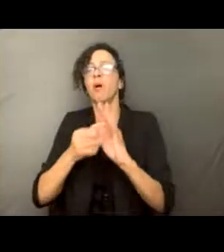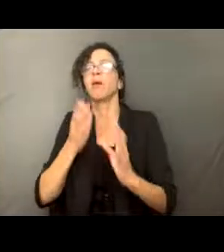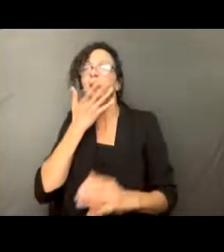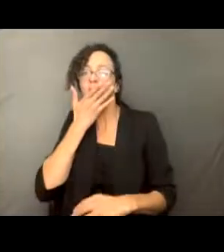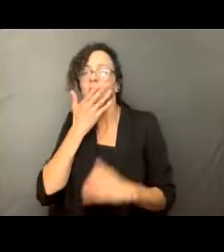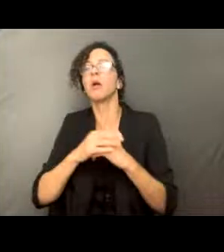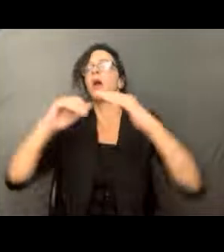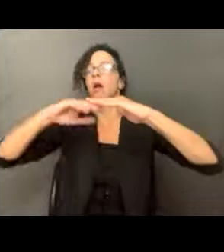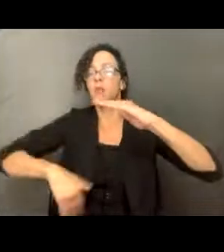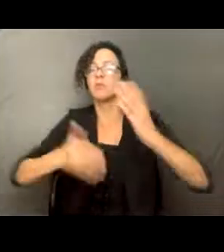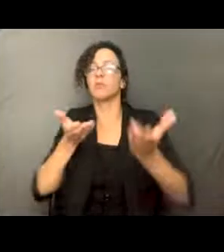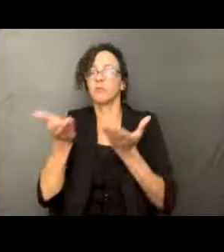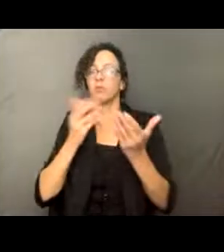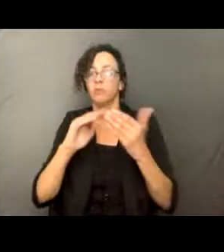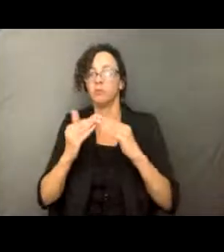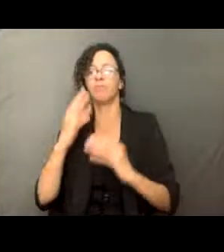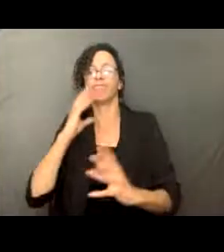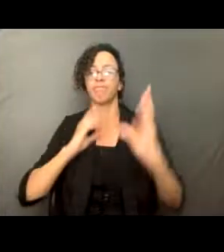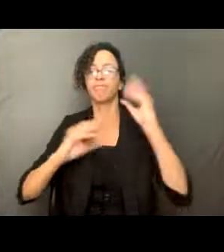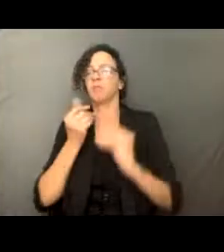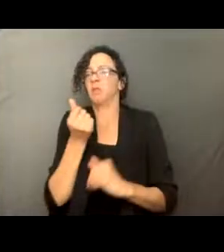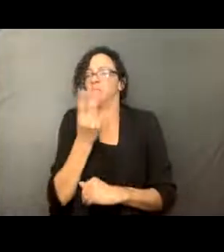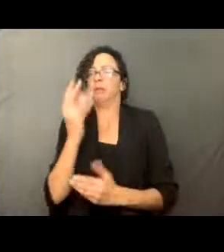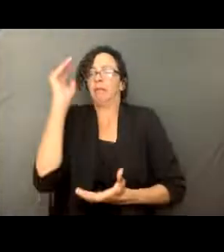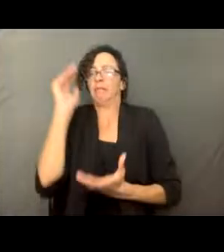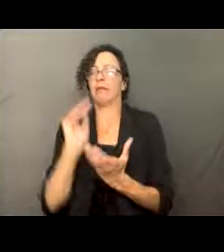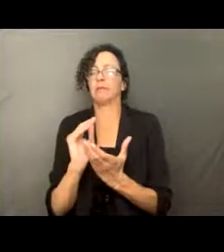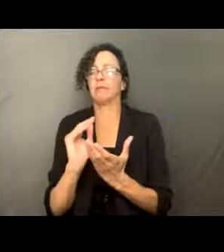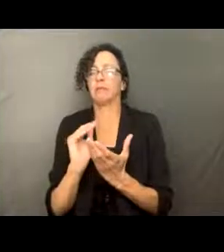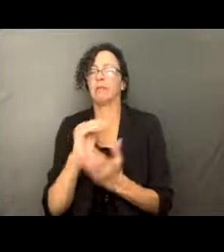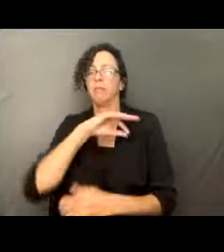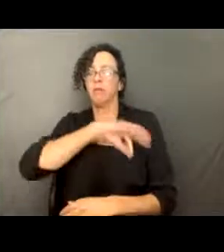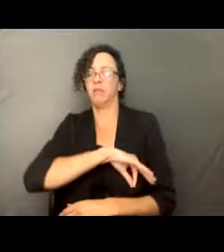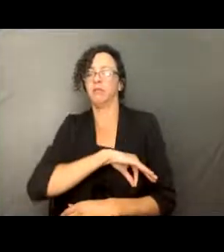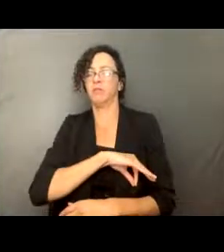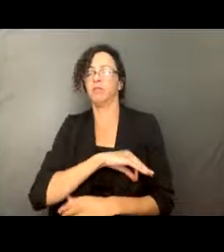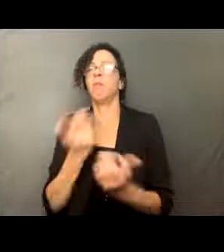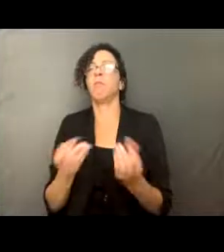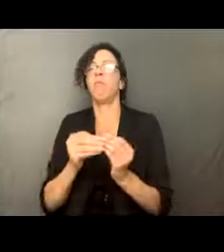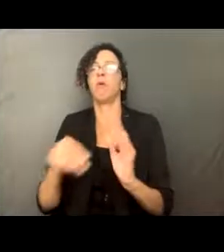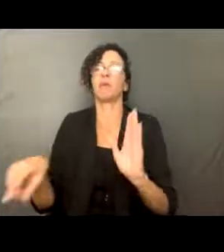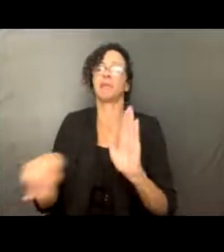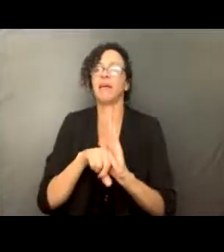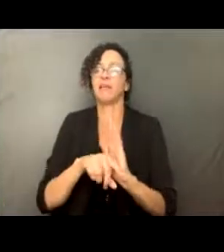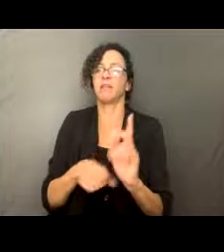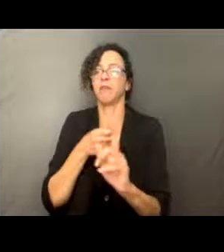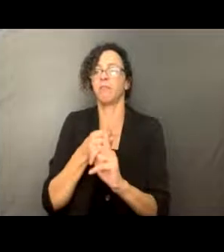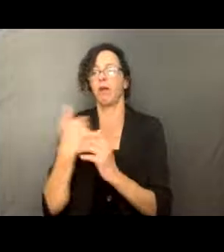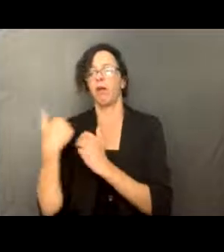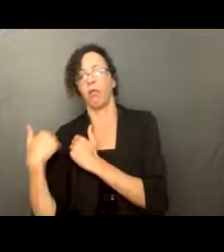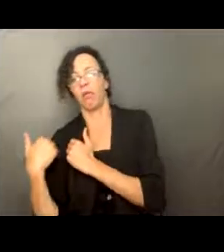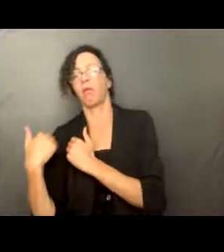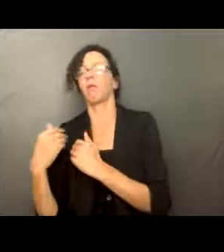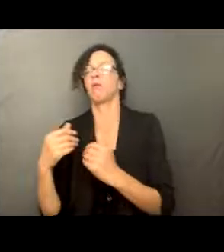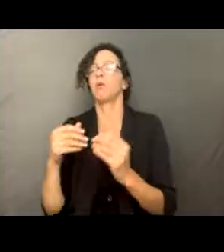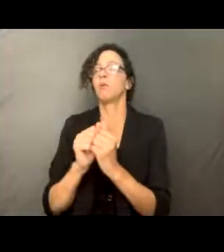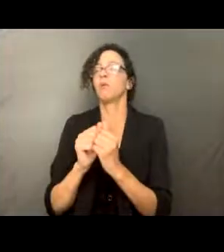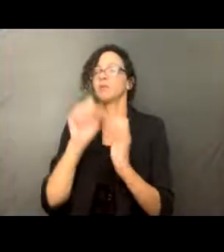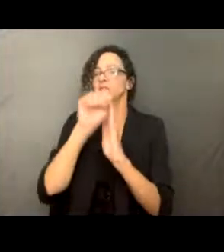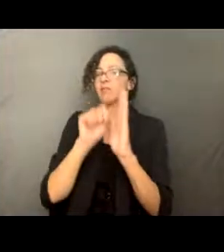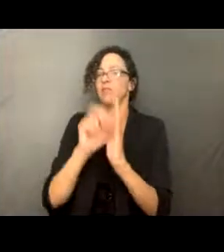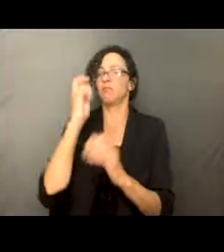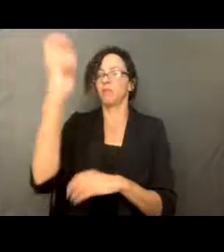have experienced fewer benefits and a greater share of the negative impacts associated with the state's transportation system, and that